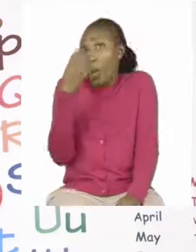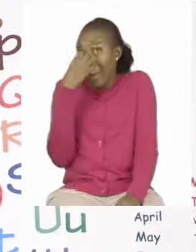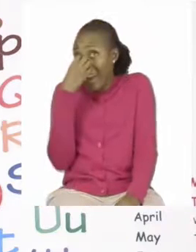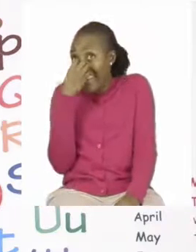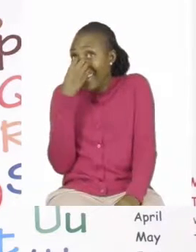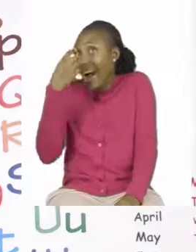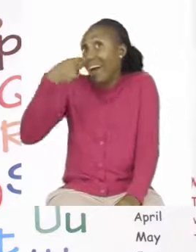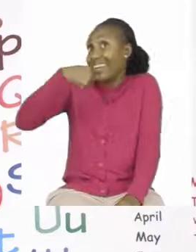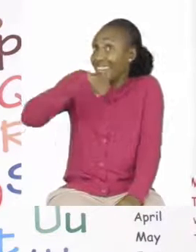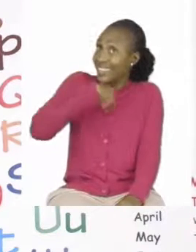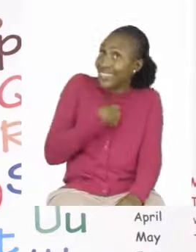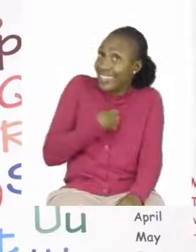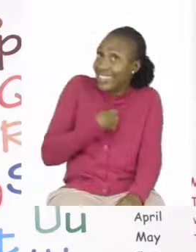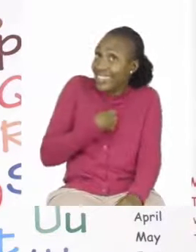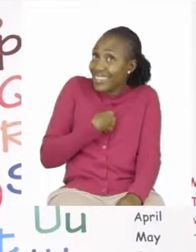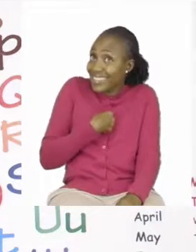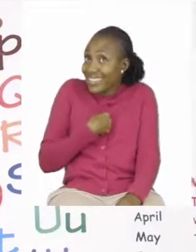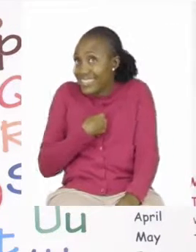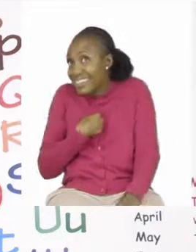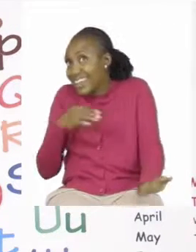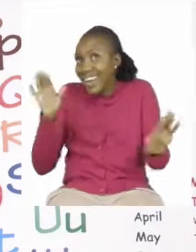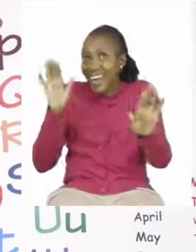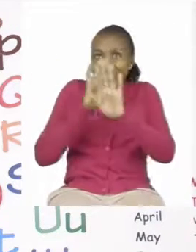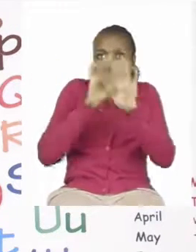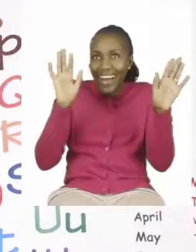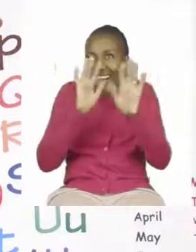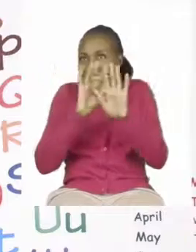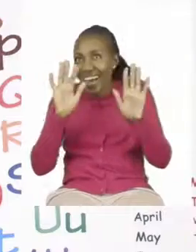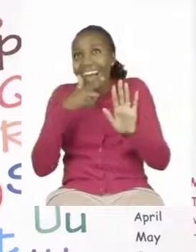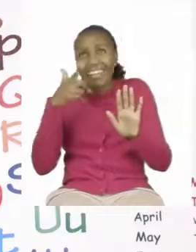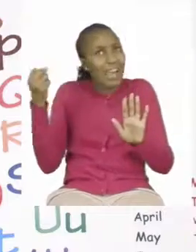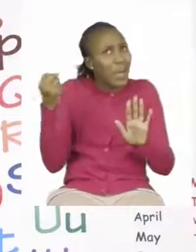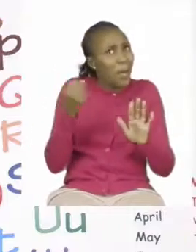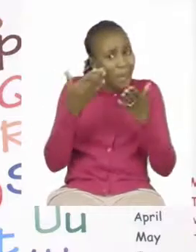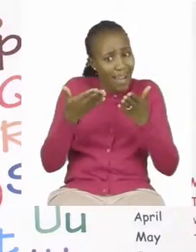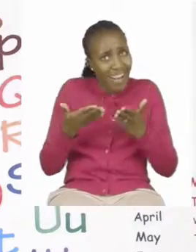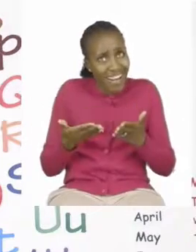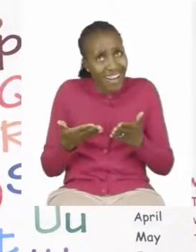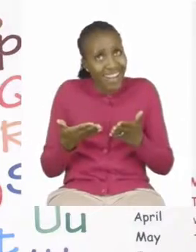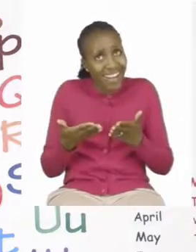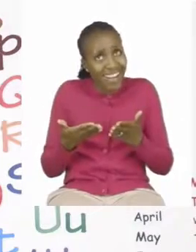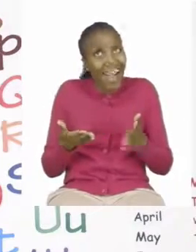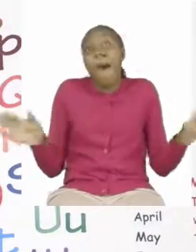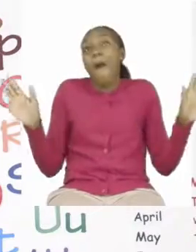Soshi and I, we would like to say thank you for joining us today and